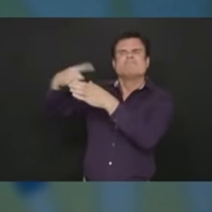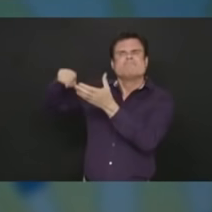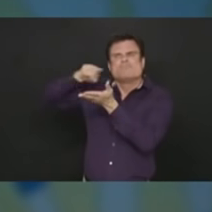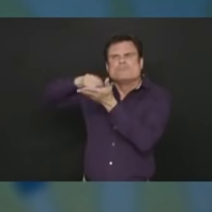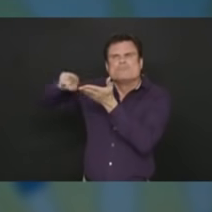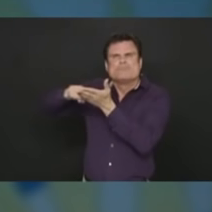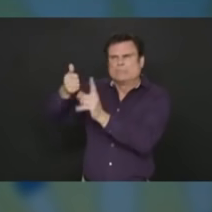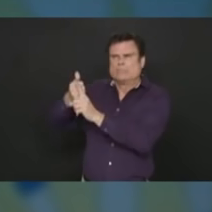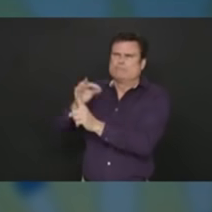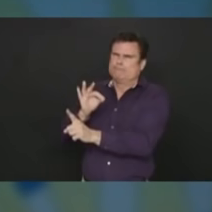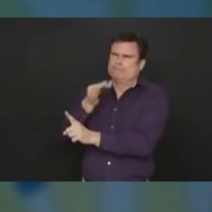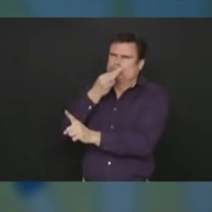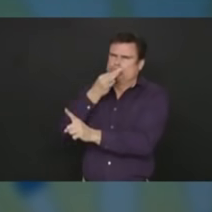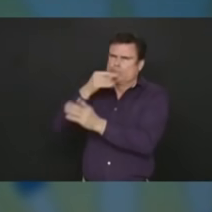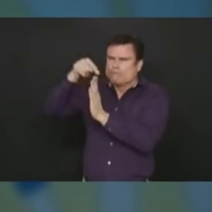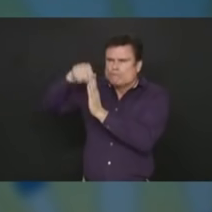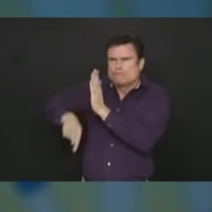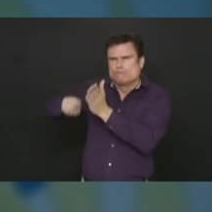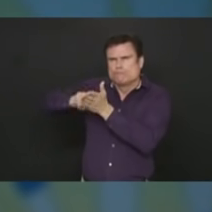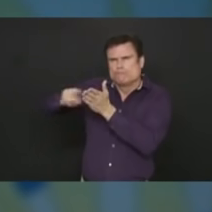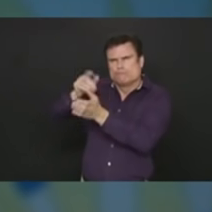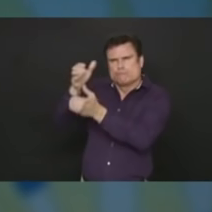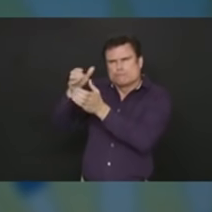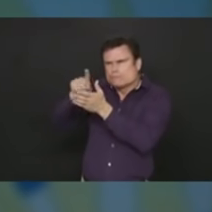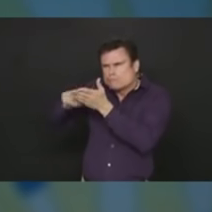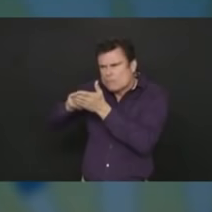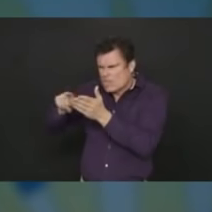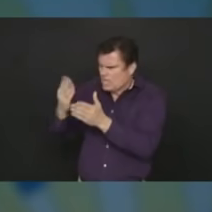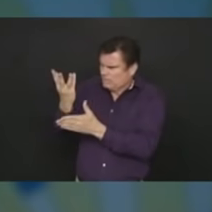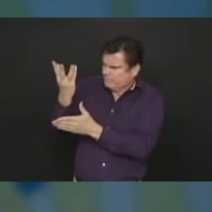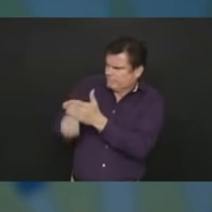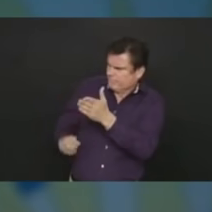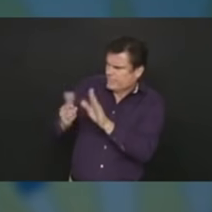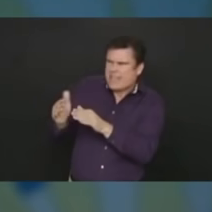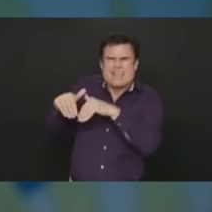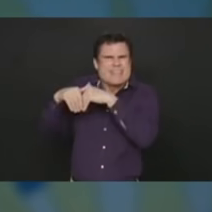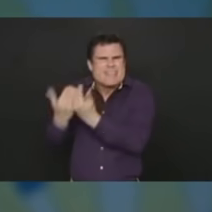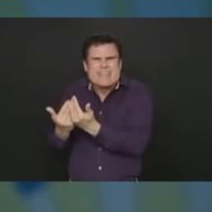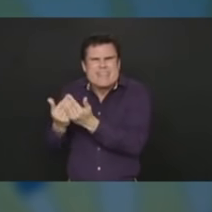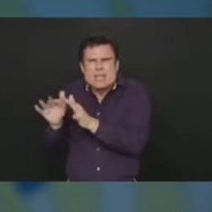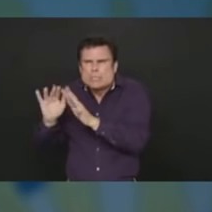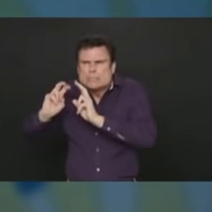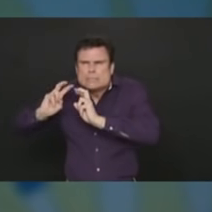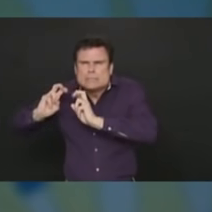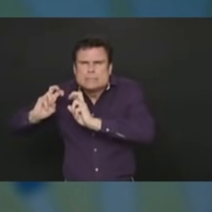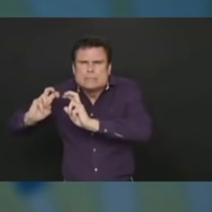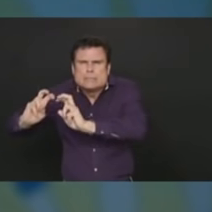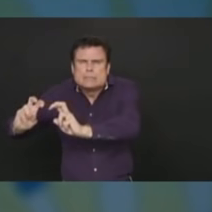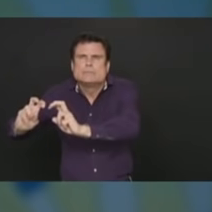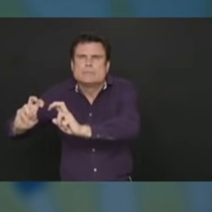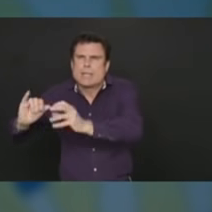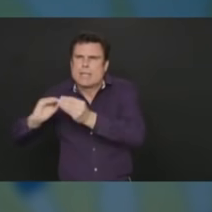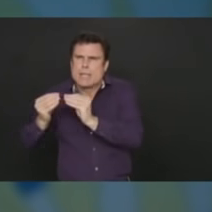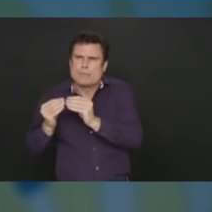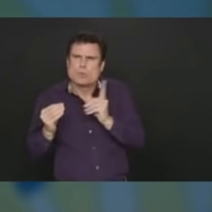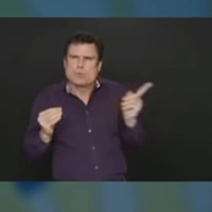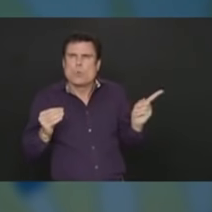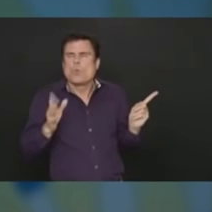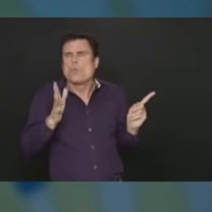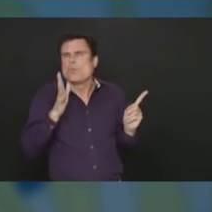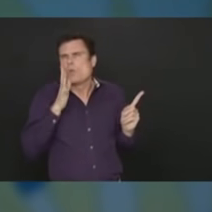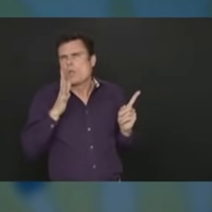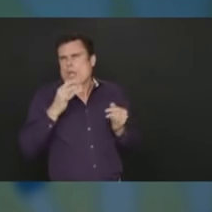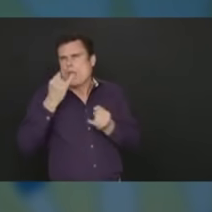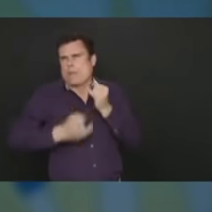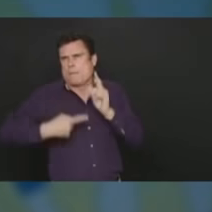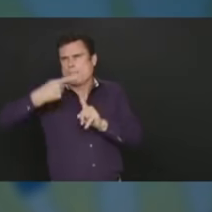and then we'll be able to look back and find out what were the other contributing factors to the excess deaths that we've